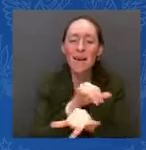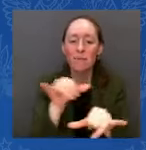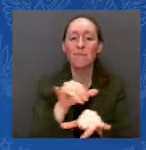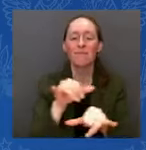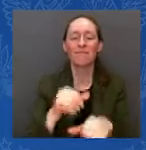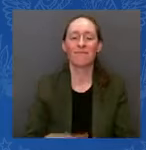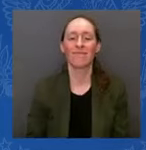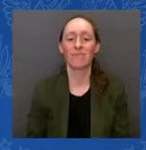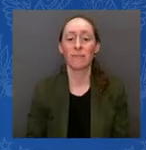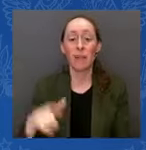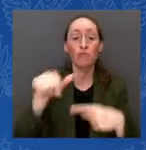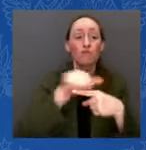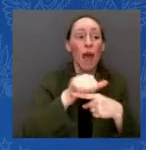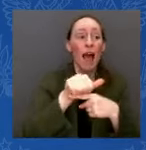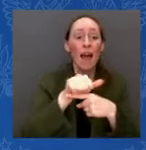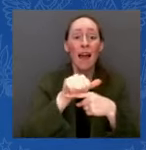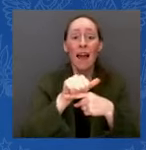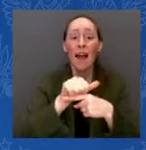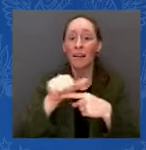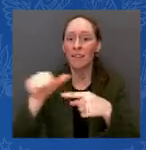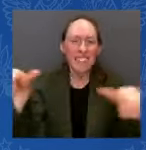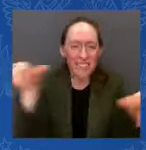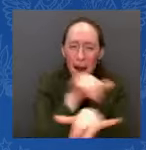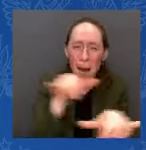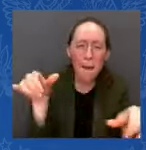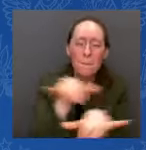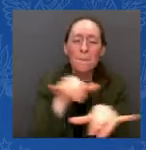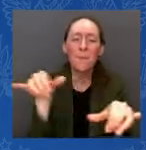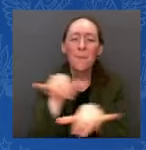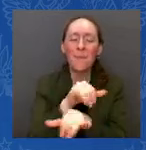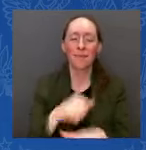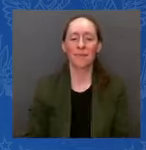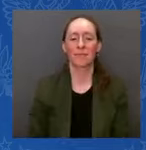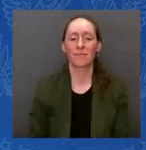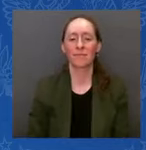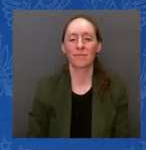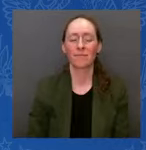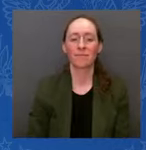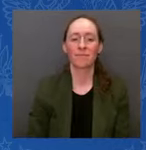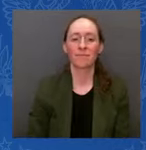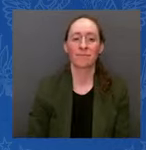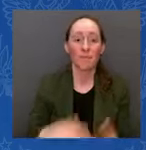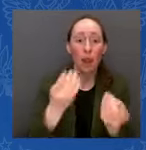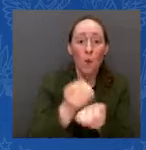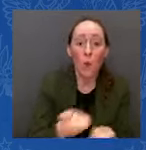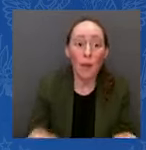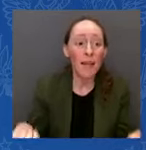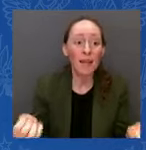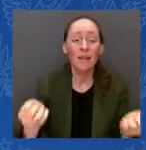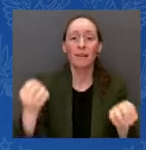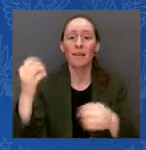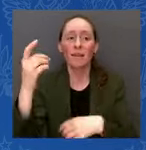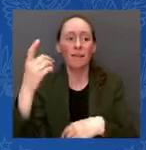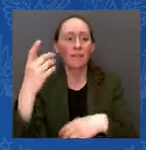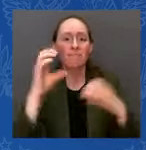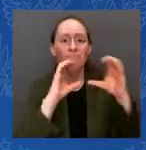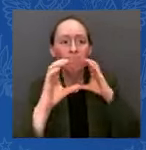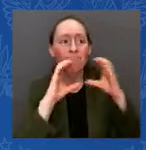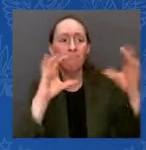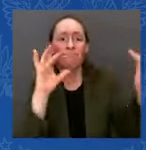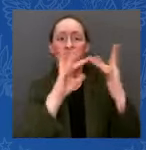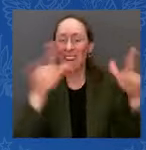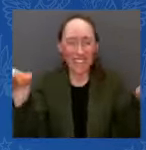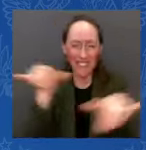and the same equipment. And through AUKUS, we will raise our standards of nuclear